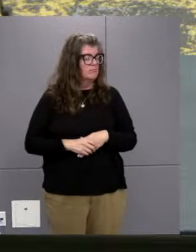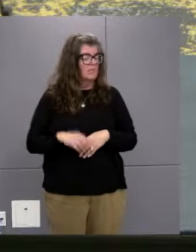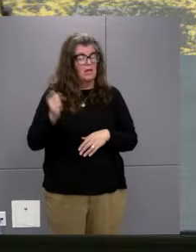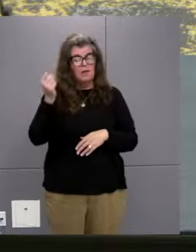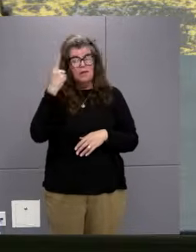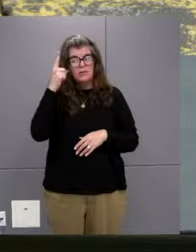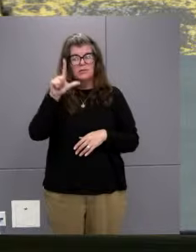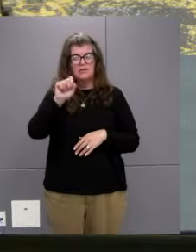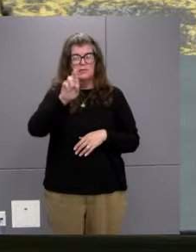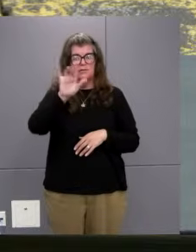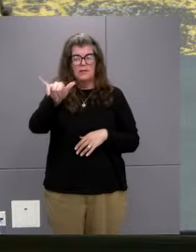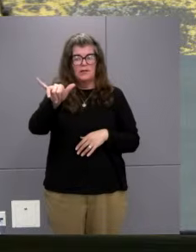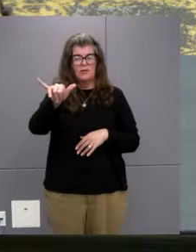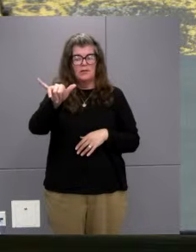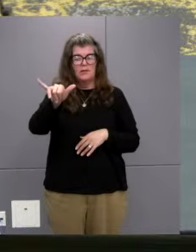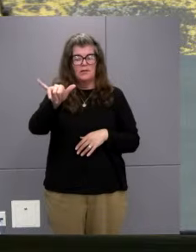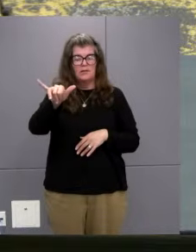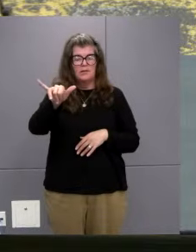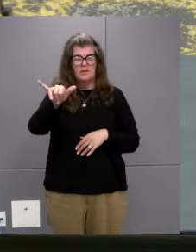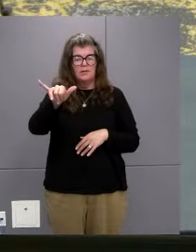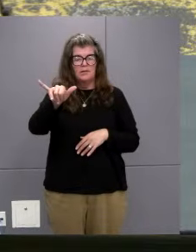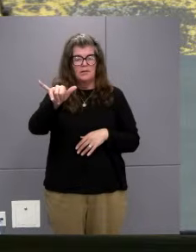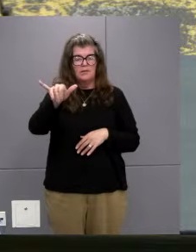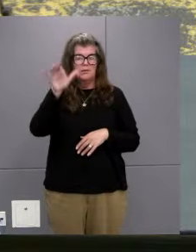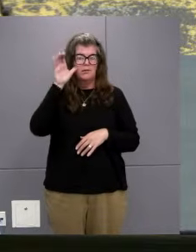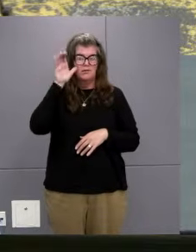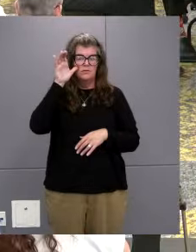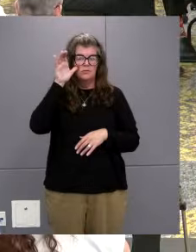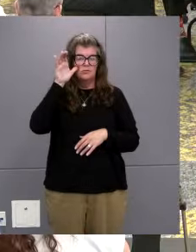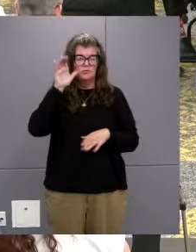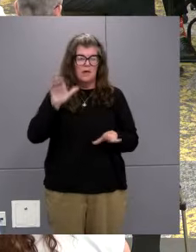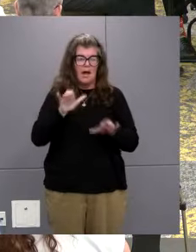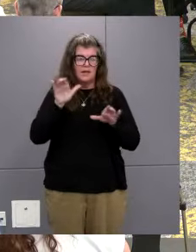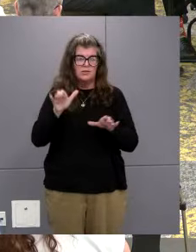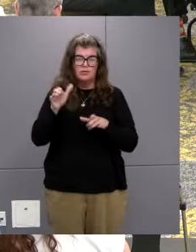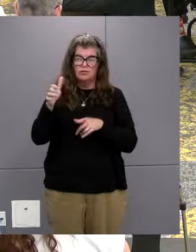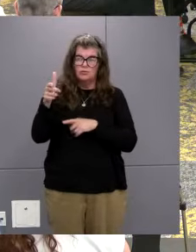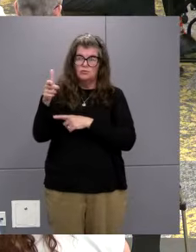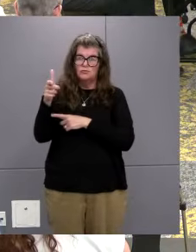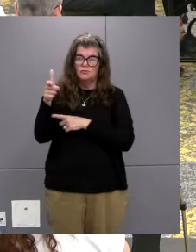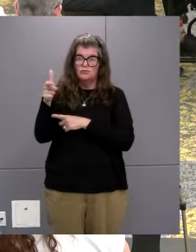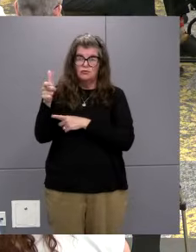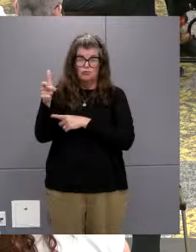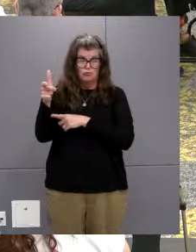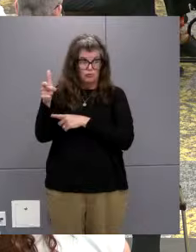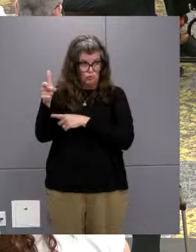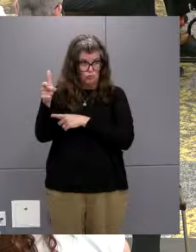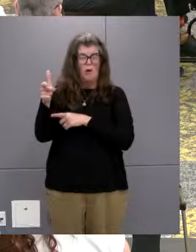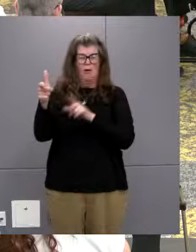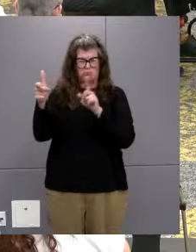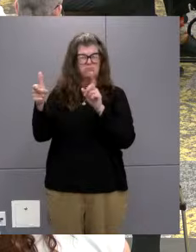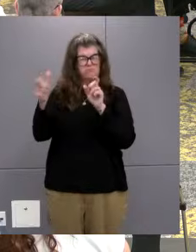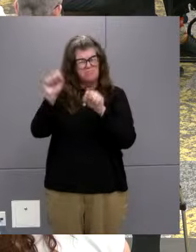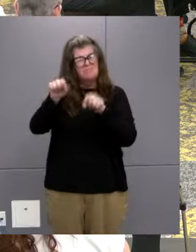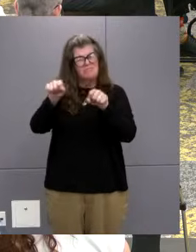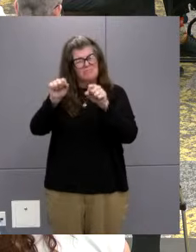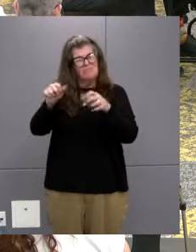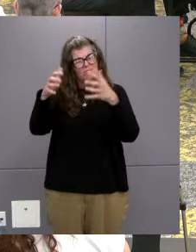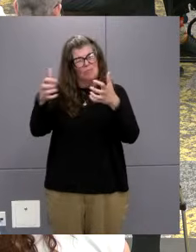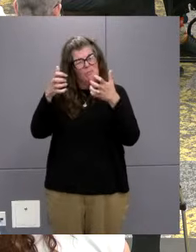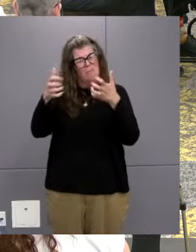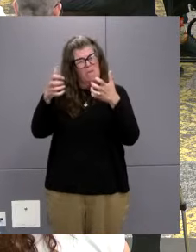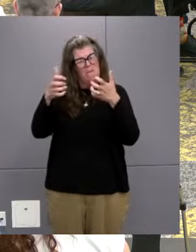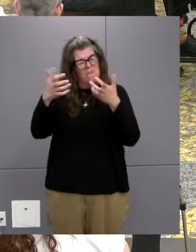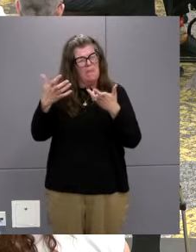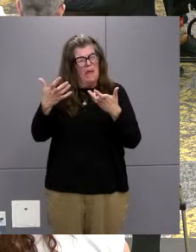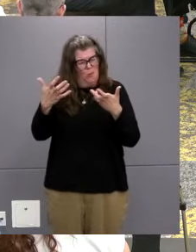Larry, but when you're listening to active shooter and things like that, we're like, yeah, just like Trustee Daly said, yeah, we do want the college to be as